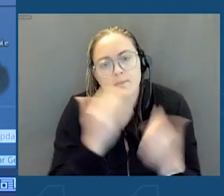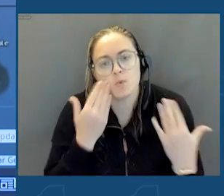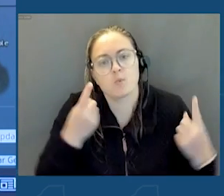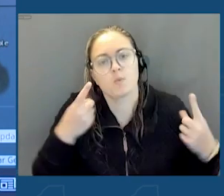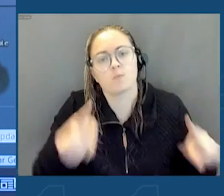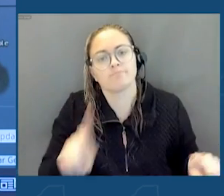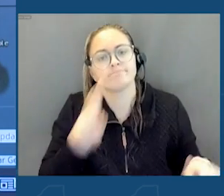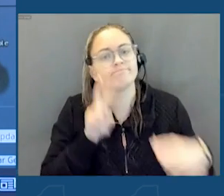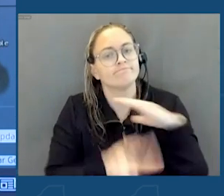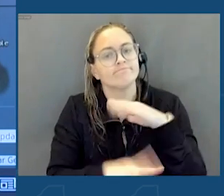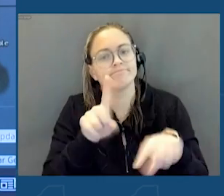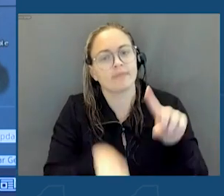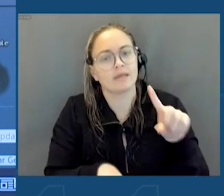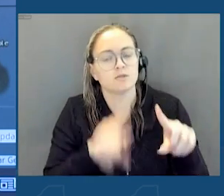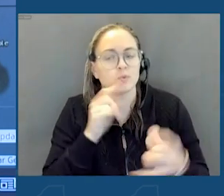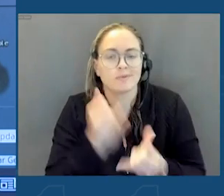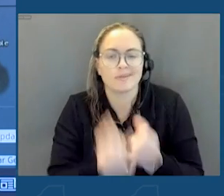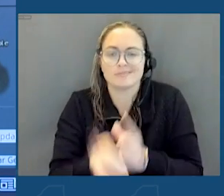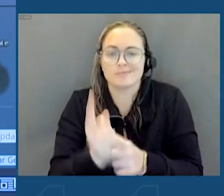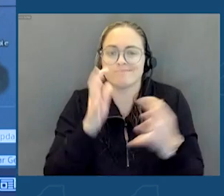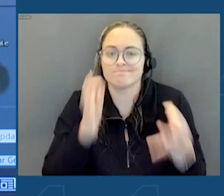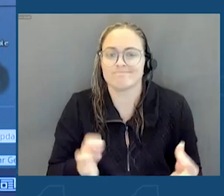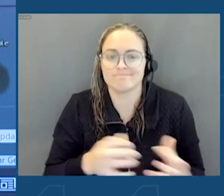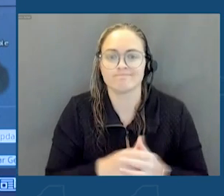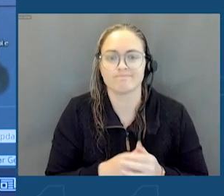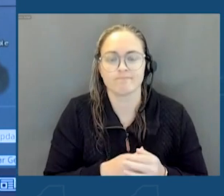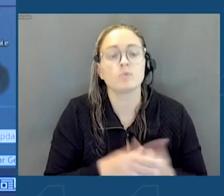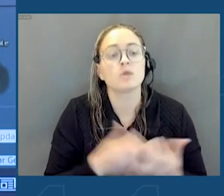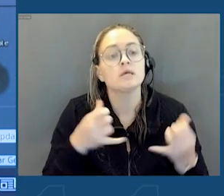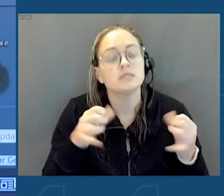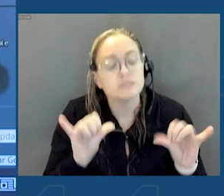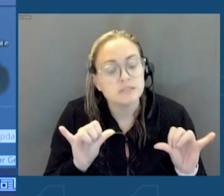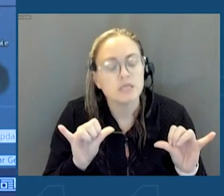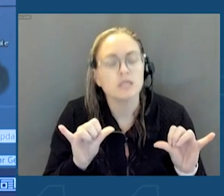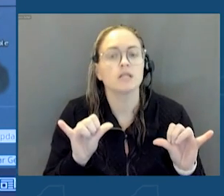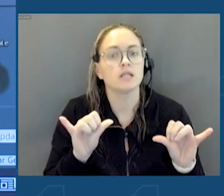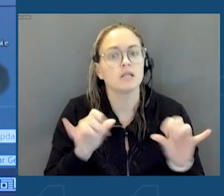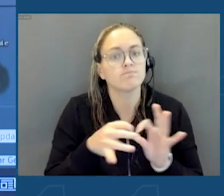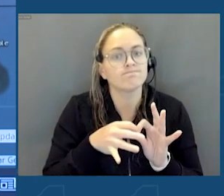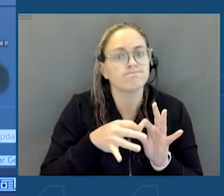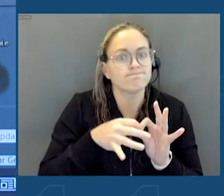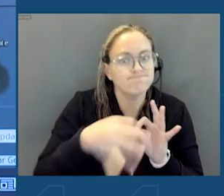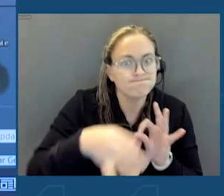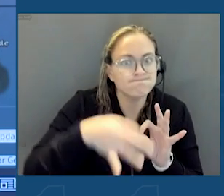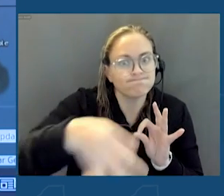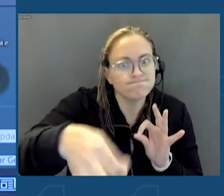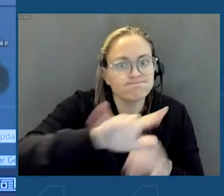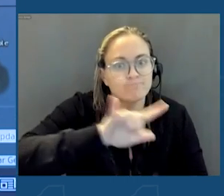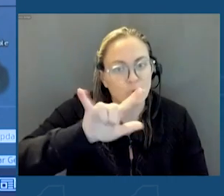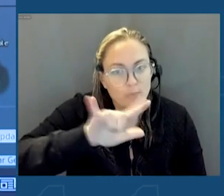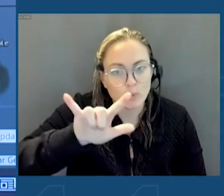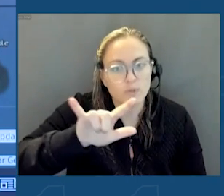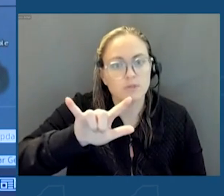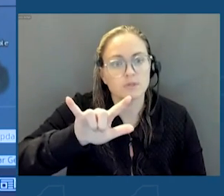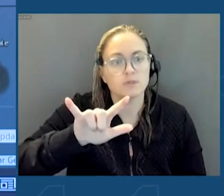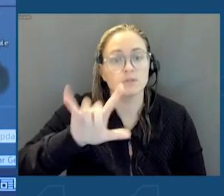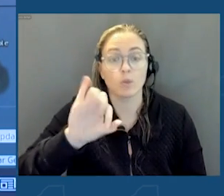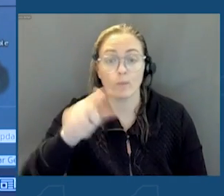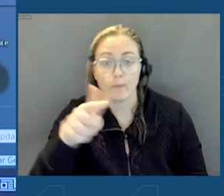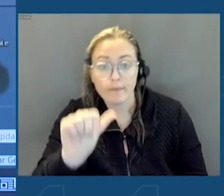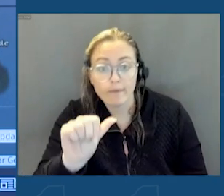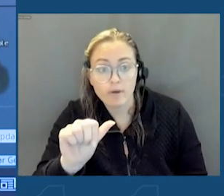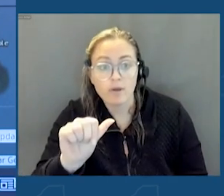to be a last-minute decision, I'm sure. Still having significant delays at our airports. LaGuardia,